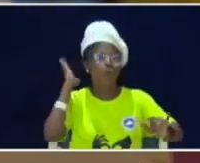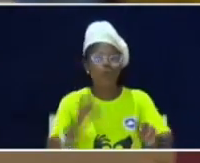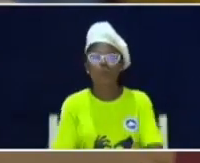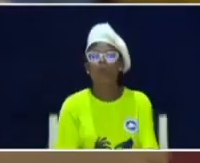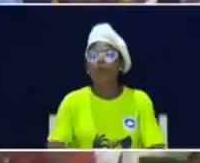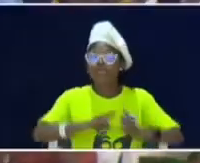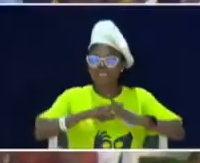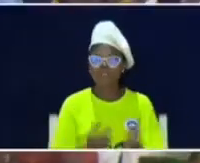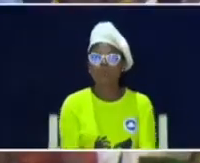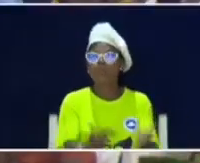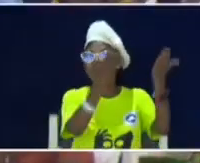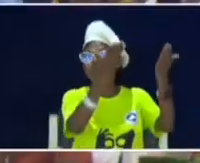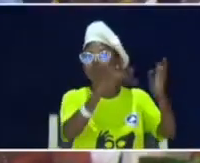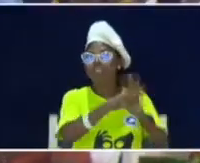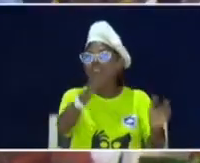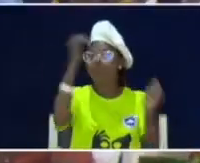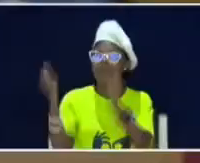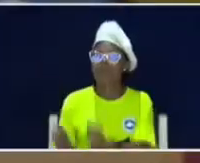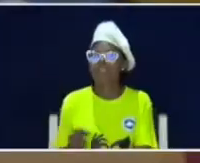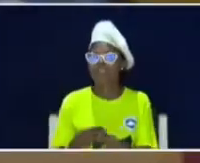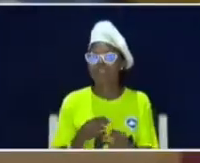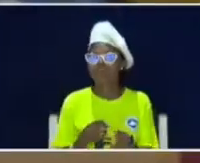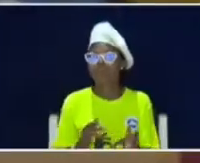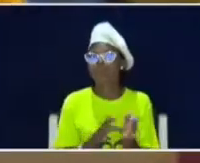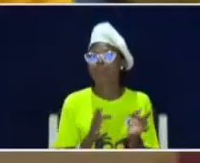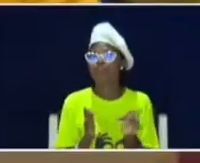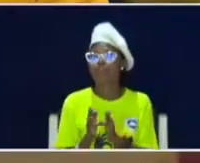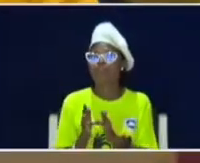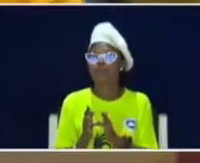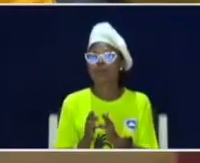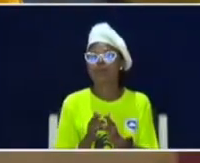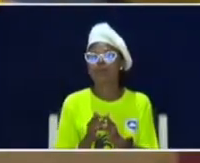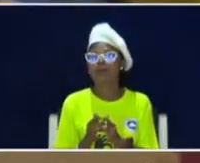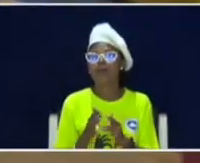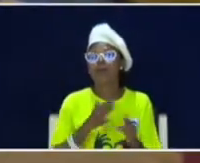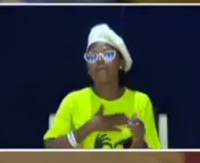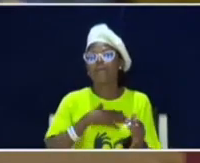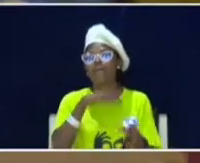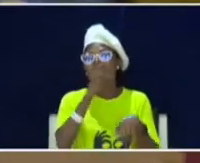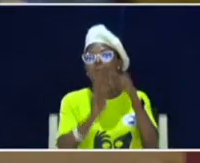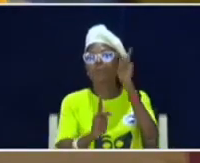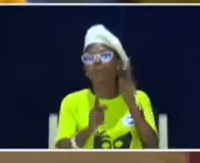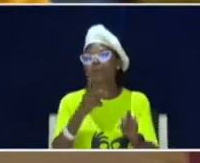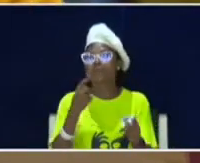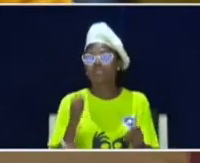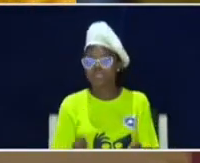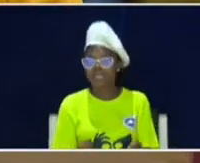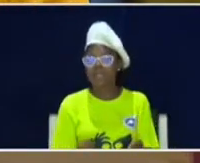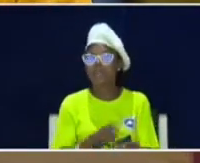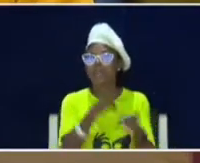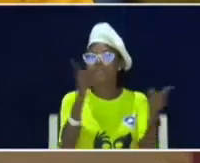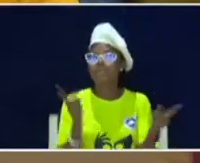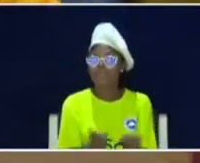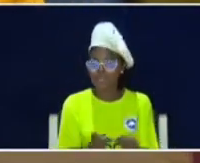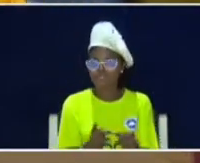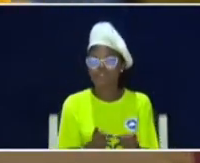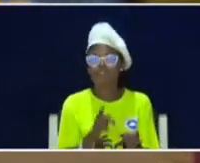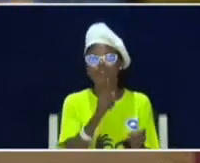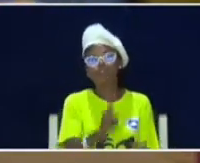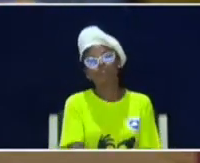name of Jesus. Beloved, the place to desire as a